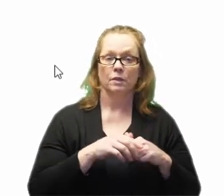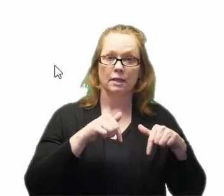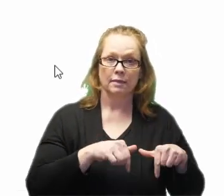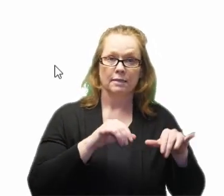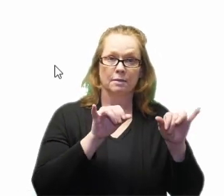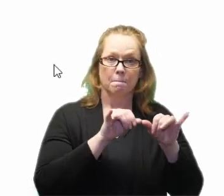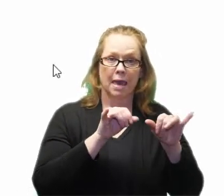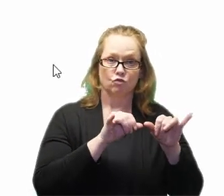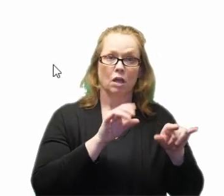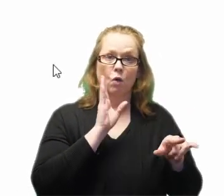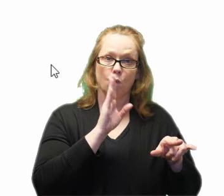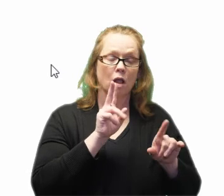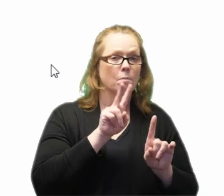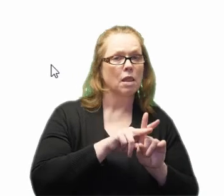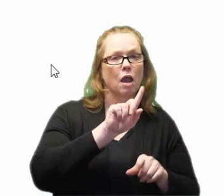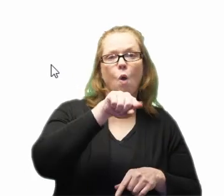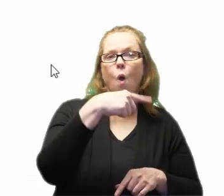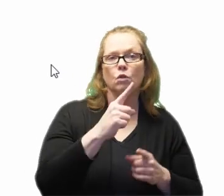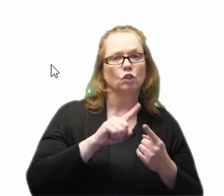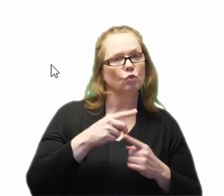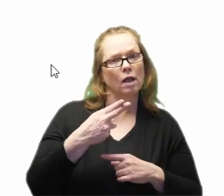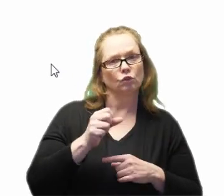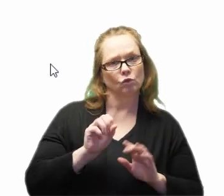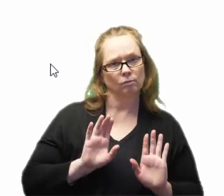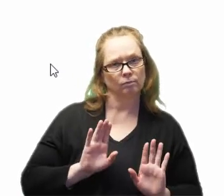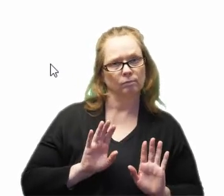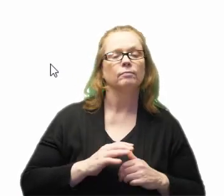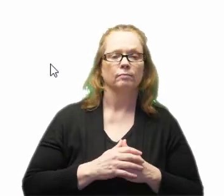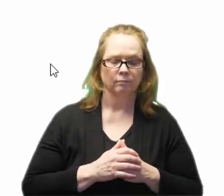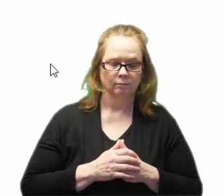This metric applies only to high schools.